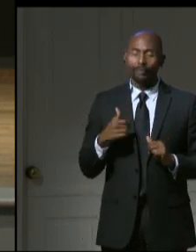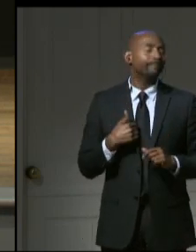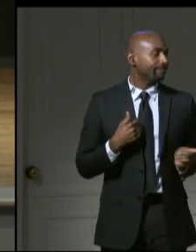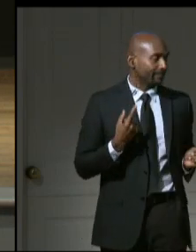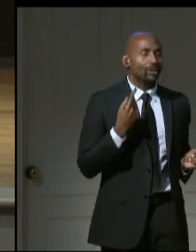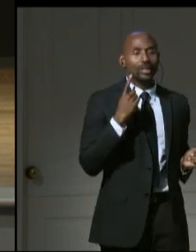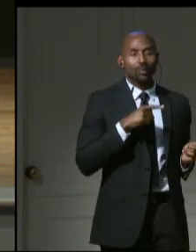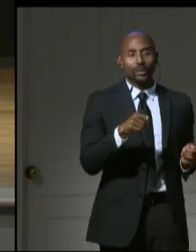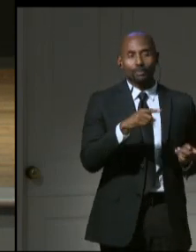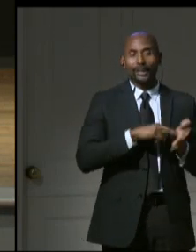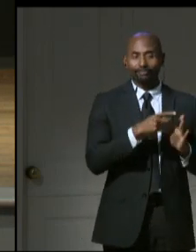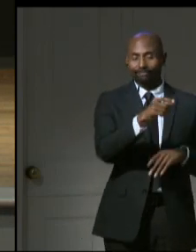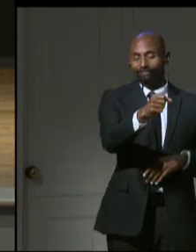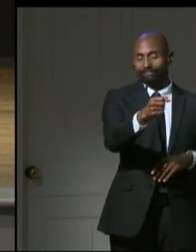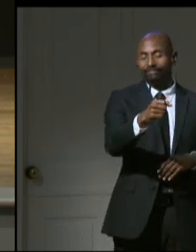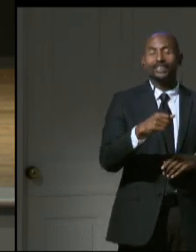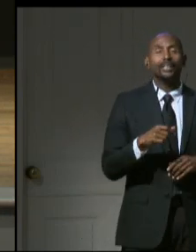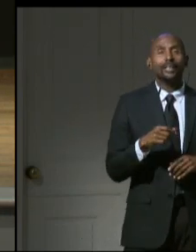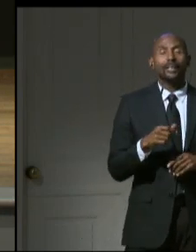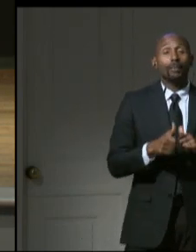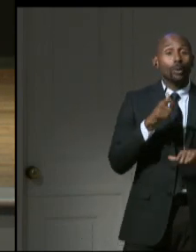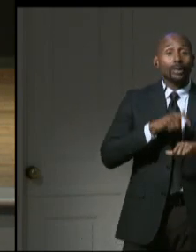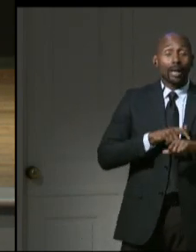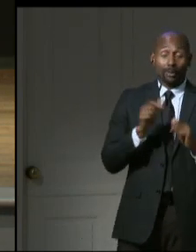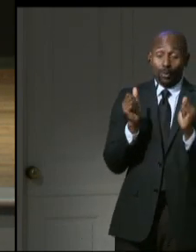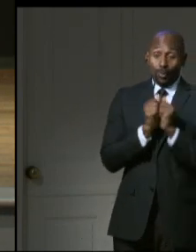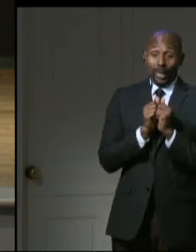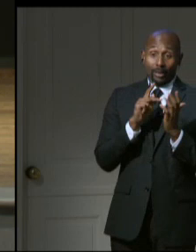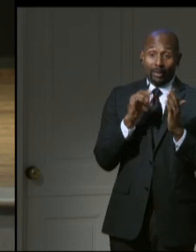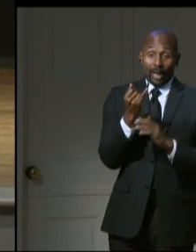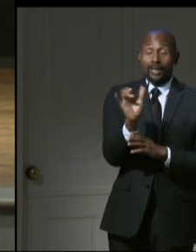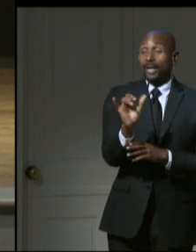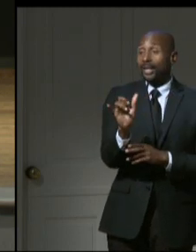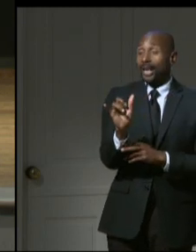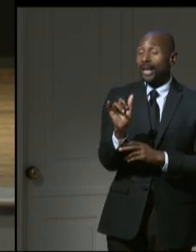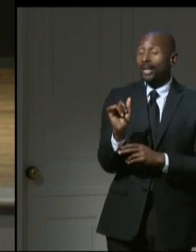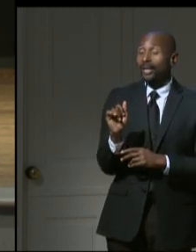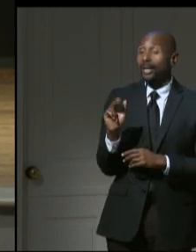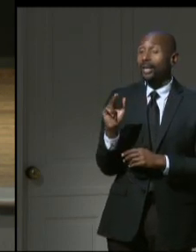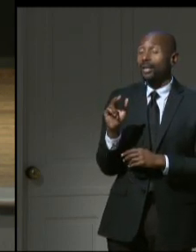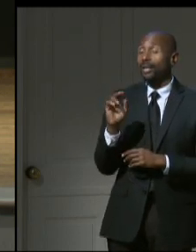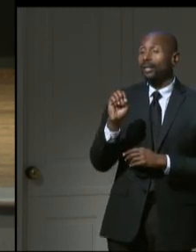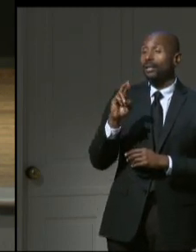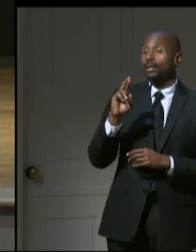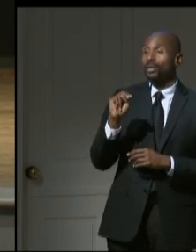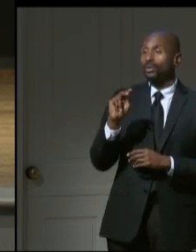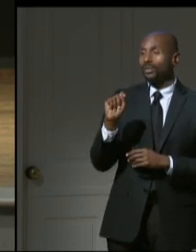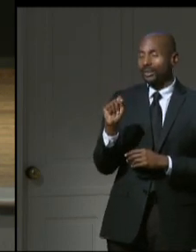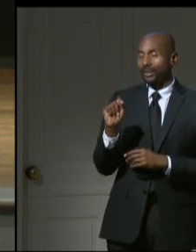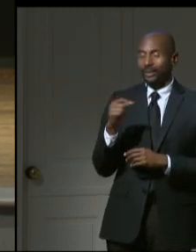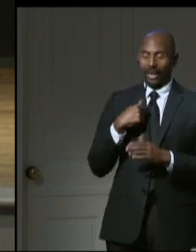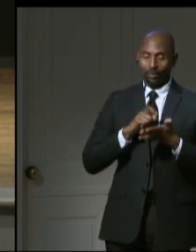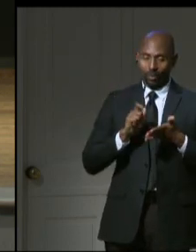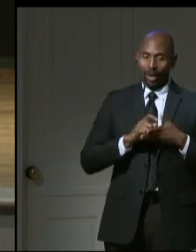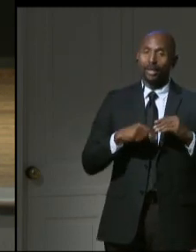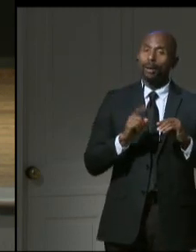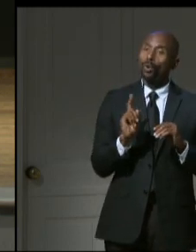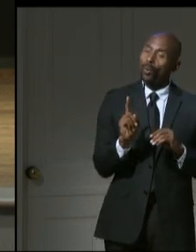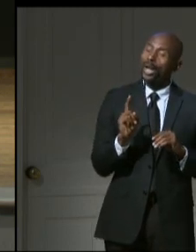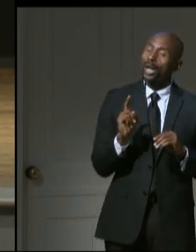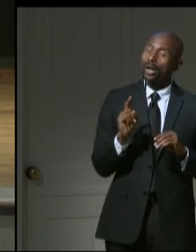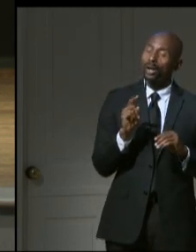say. So, and usually, let's say with a project like Ernst, I mean, I've been writing about where I got the data